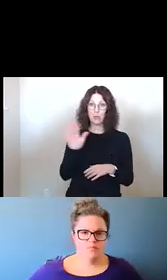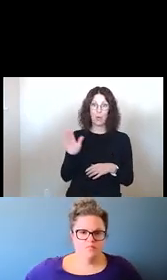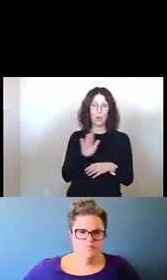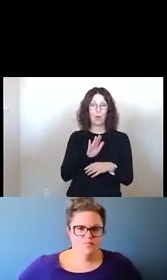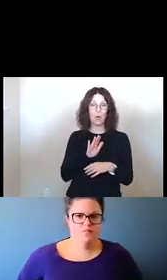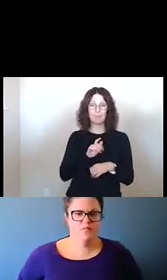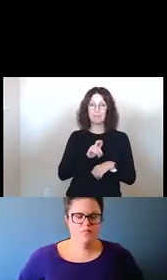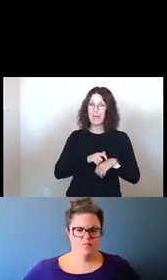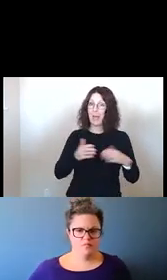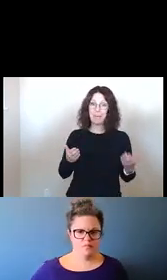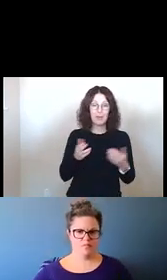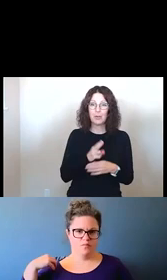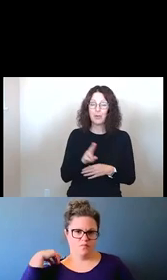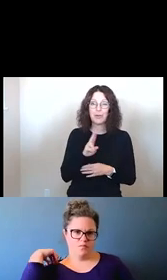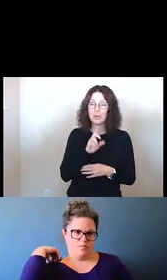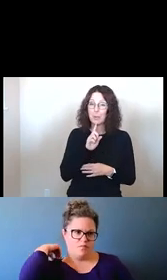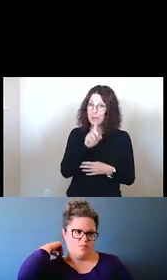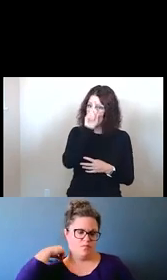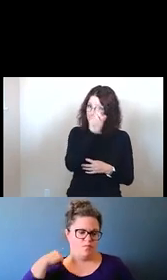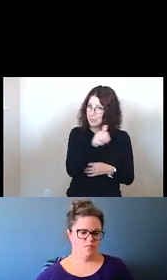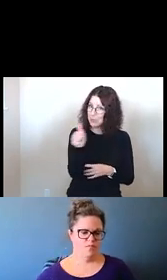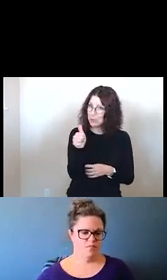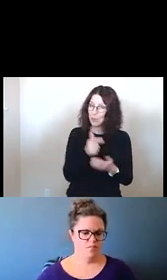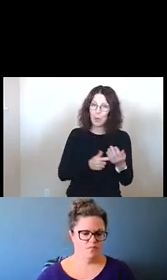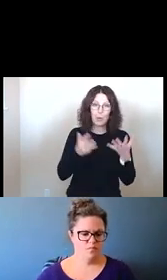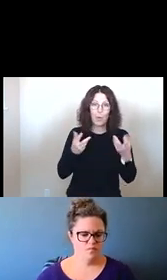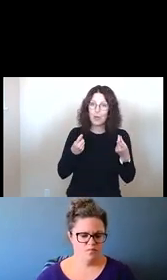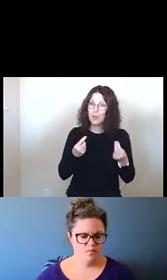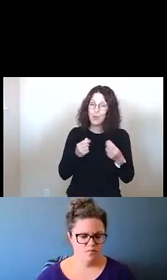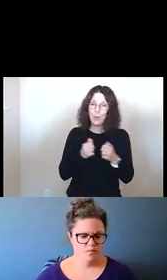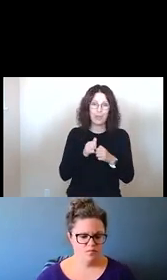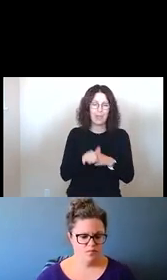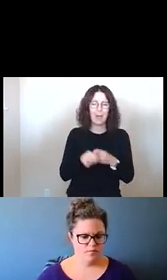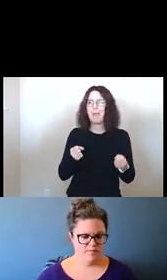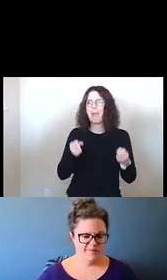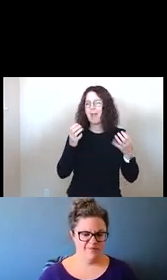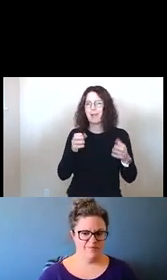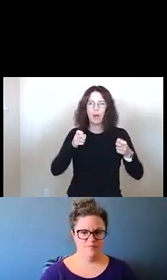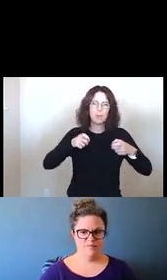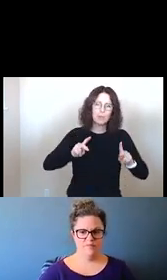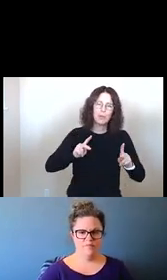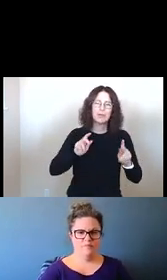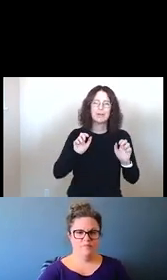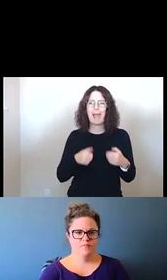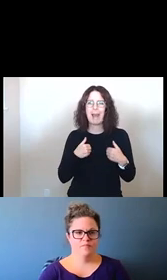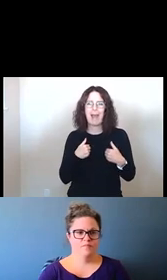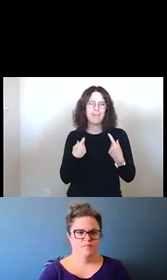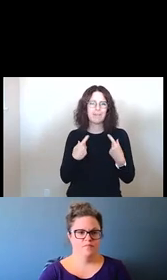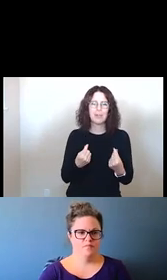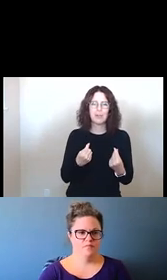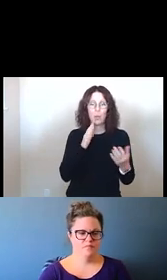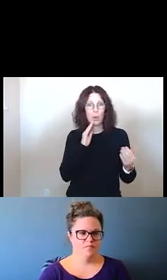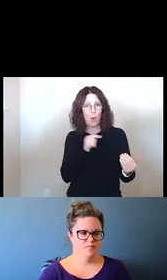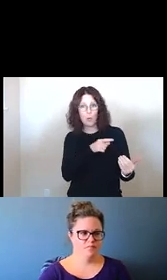are many choices and opportunities along the way, and we hope that you enjoy sampling what we have to offer and making